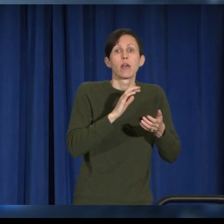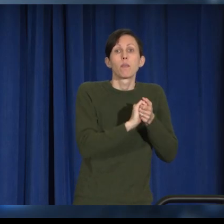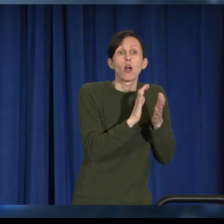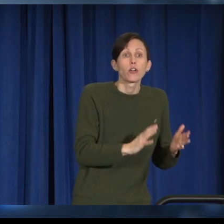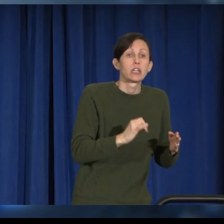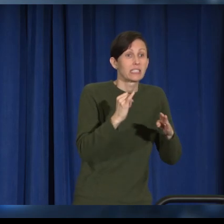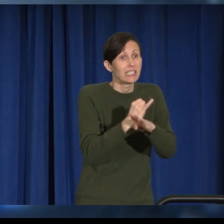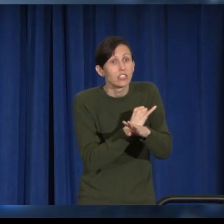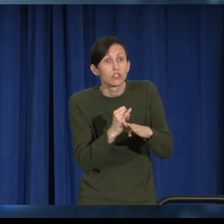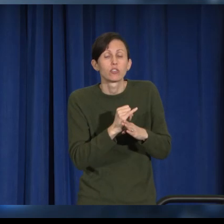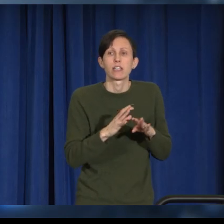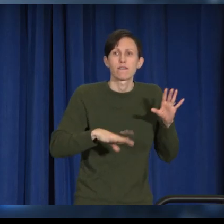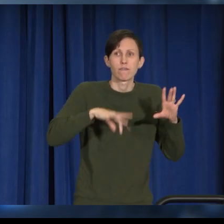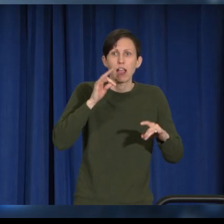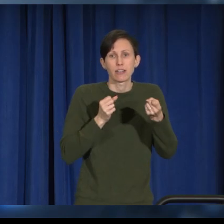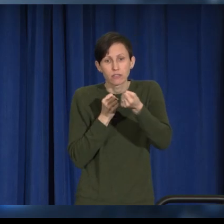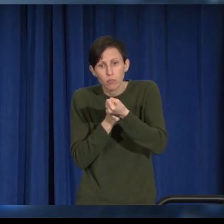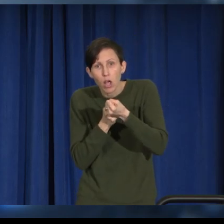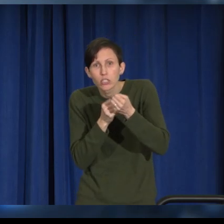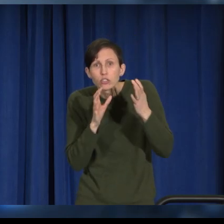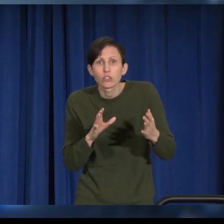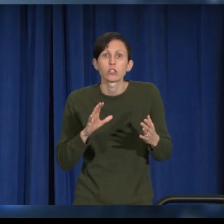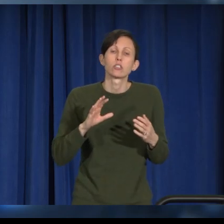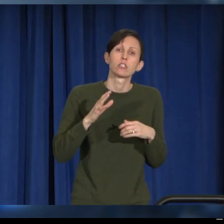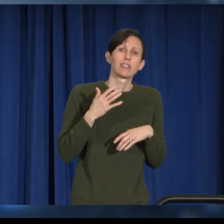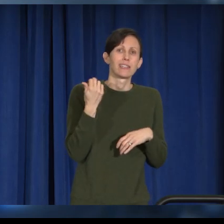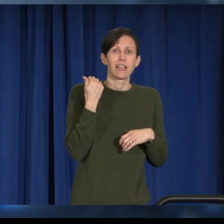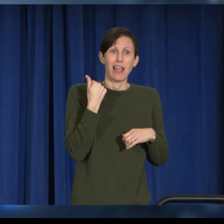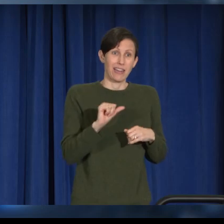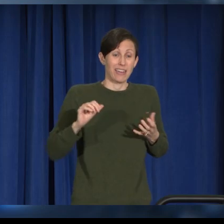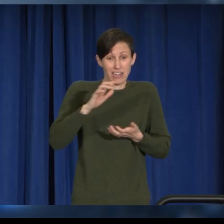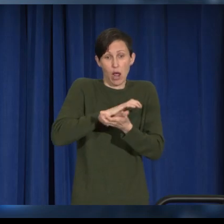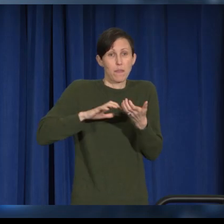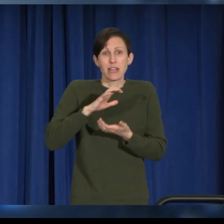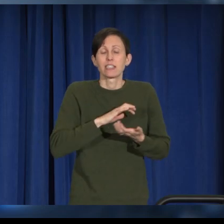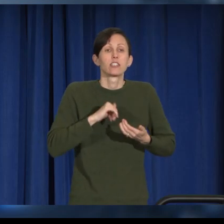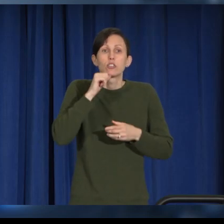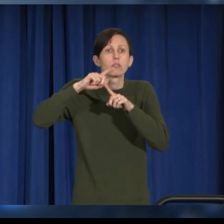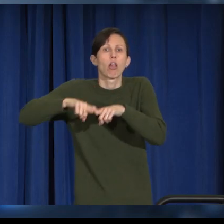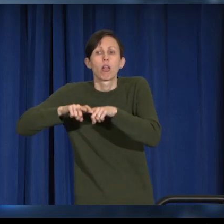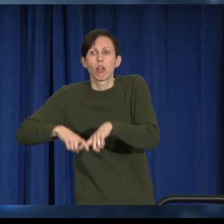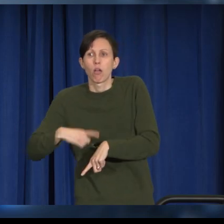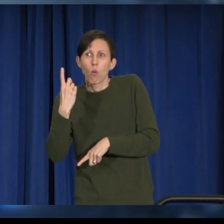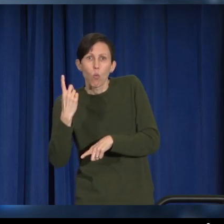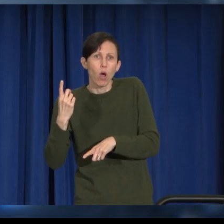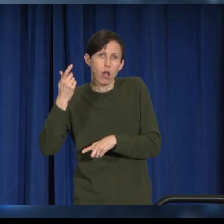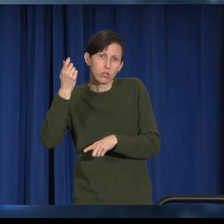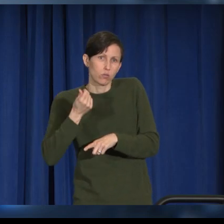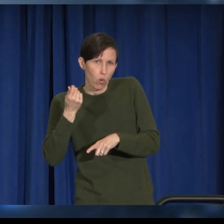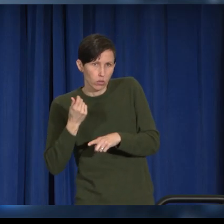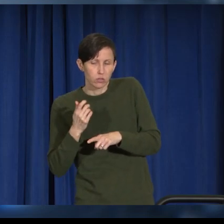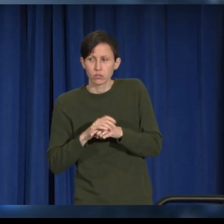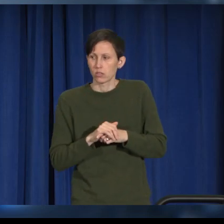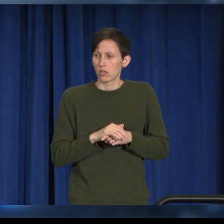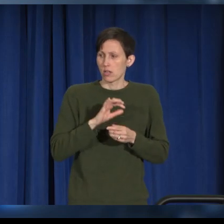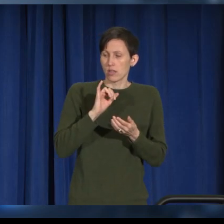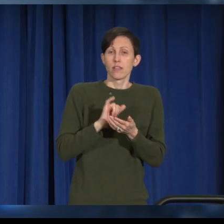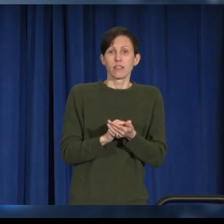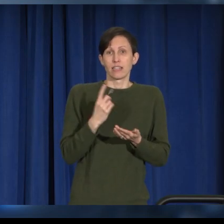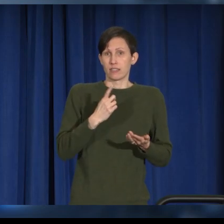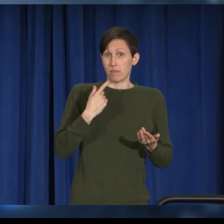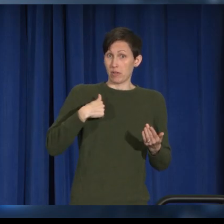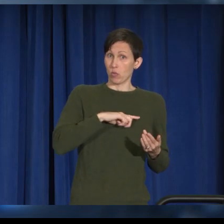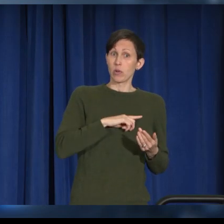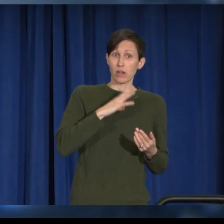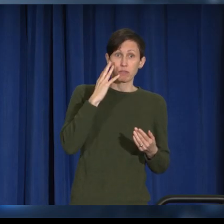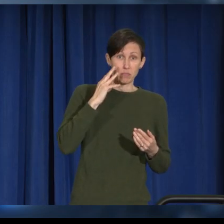industry, finding sponsors, and it's getting a combination so we're not reliant on one source of funding. That's something at the University of Melbourne's Neurodiversity Project we're